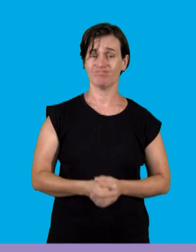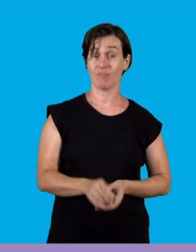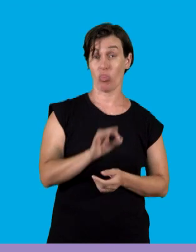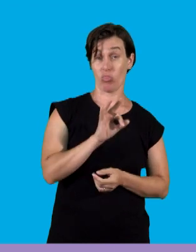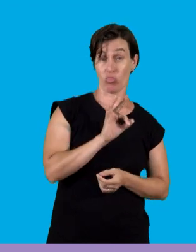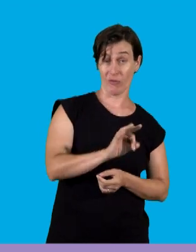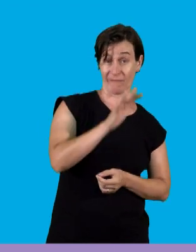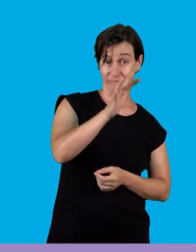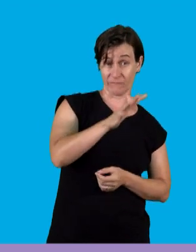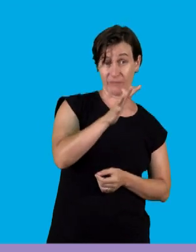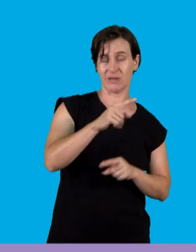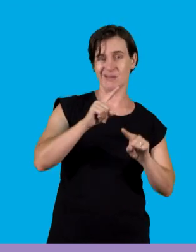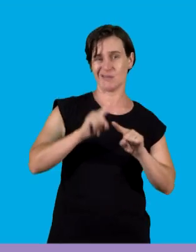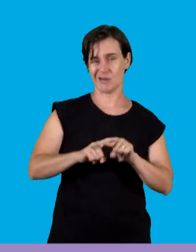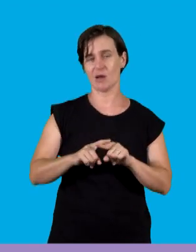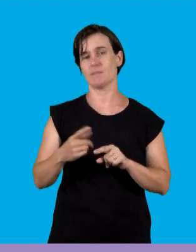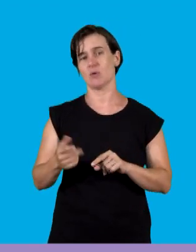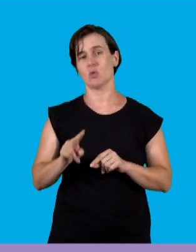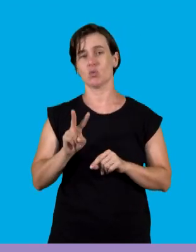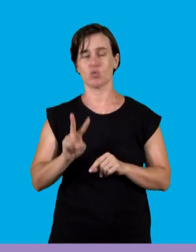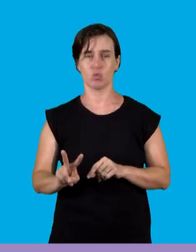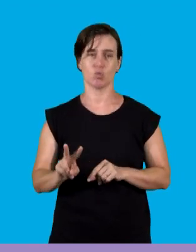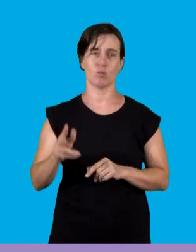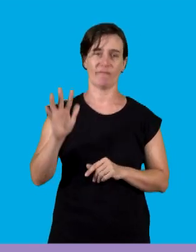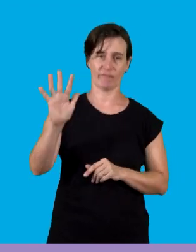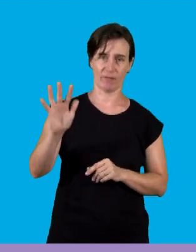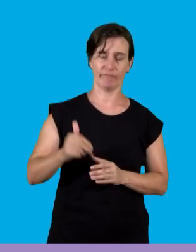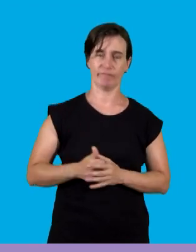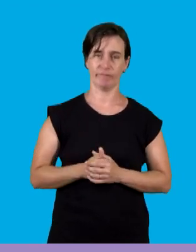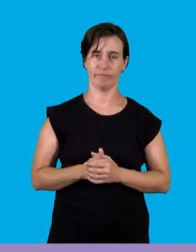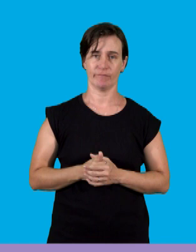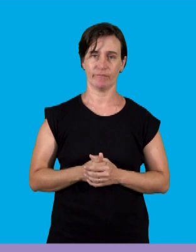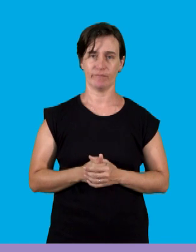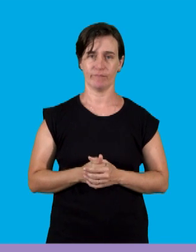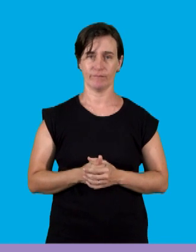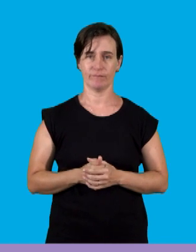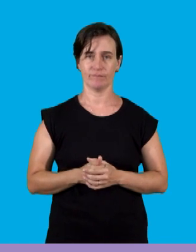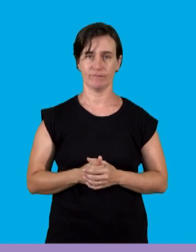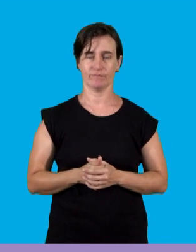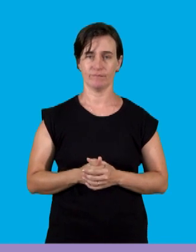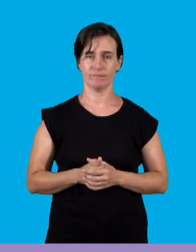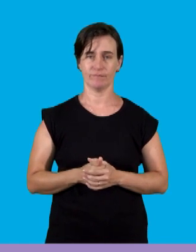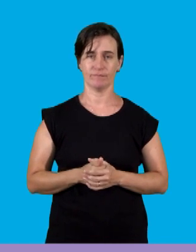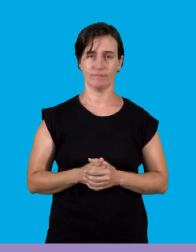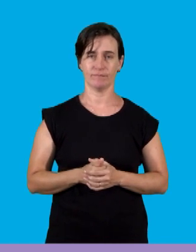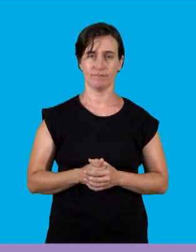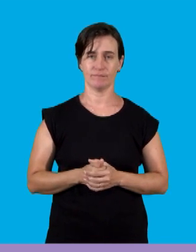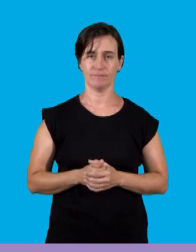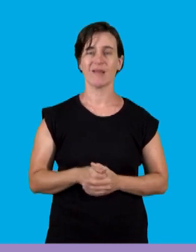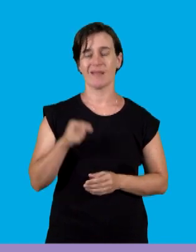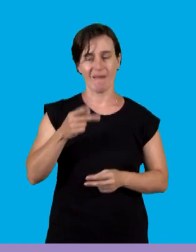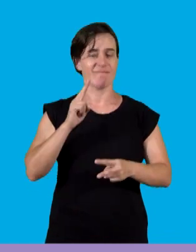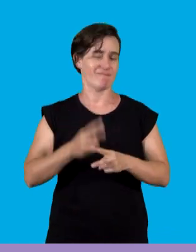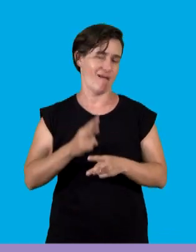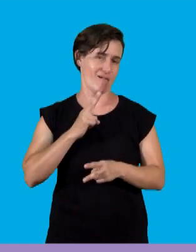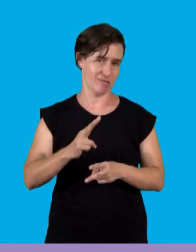of 3 exponent 15 multiplied by 2 exponent 5. And that is going to